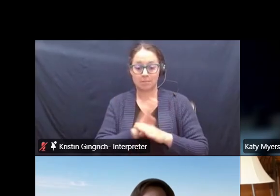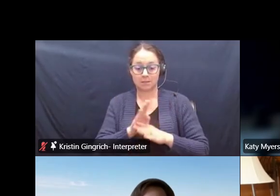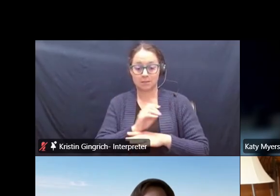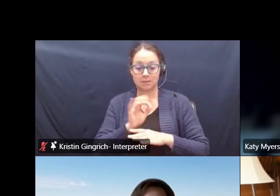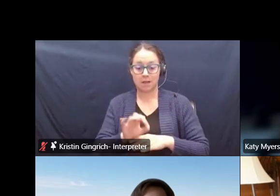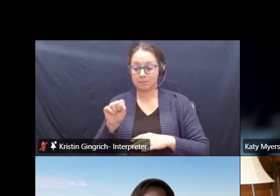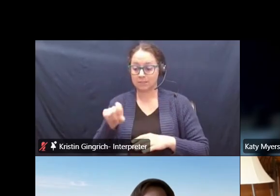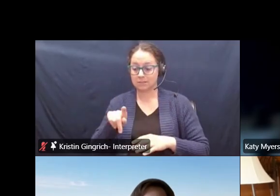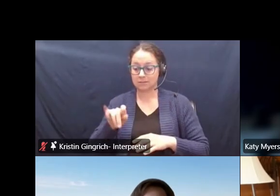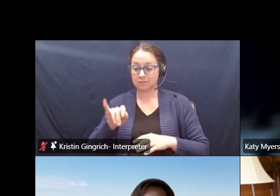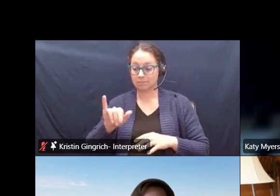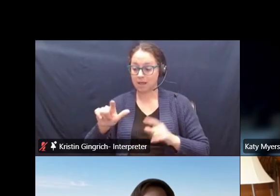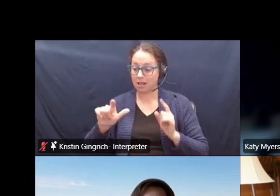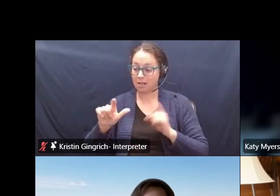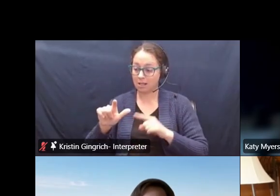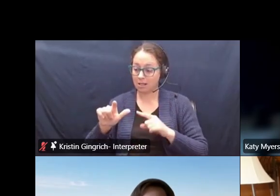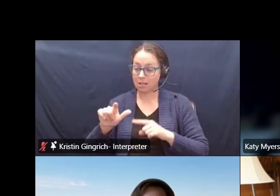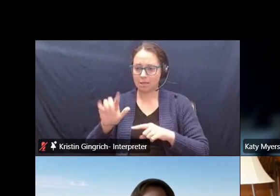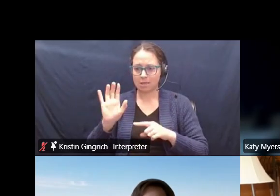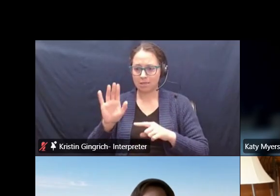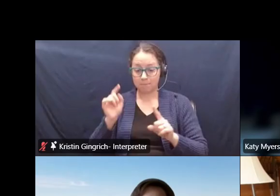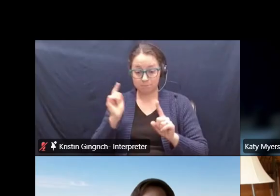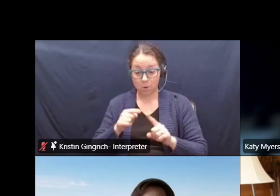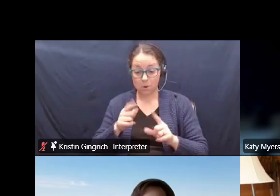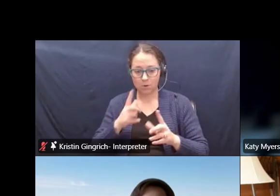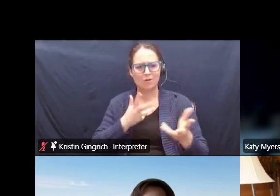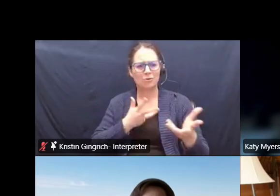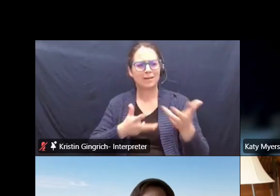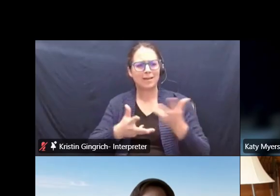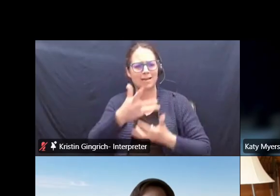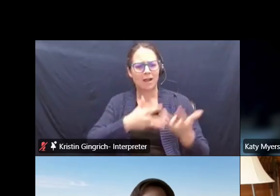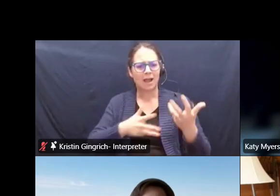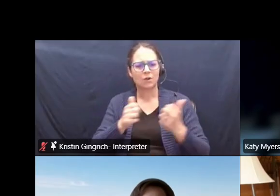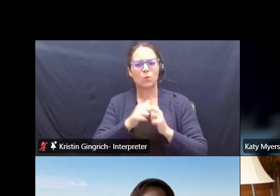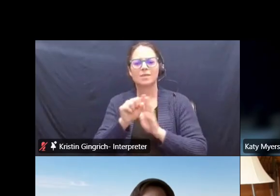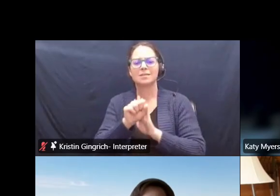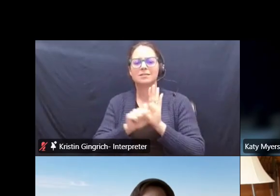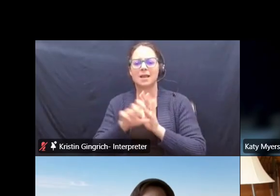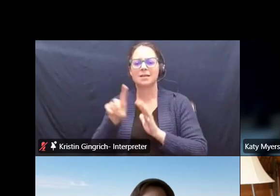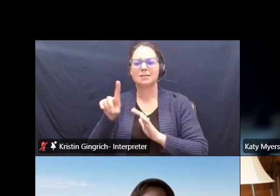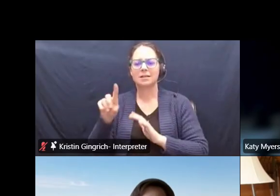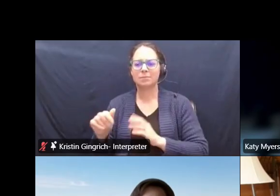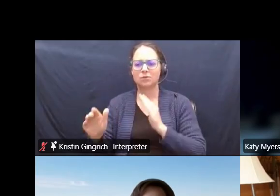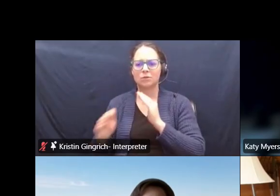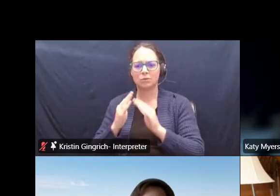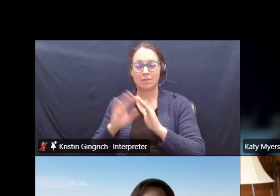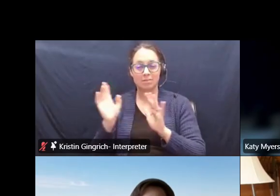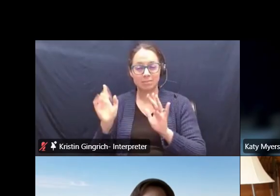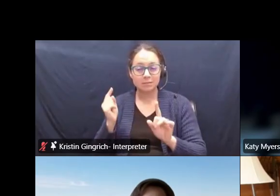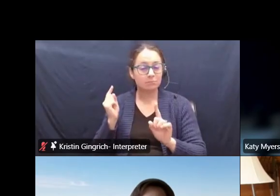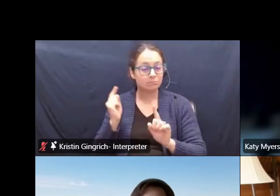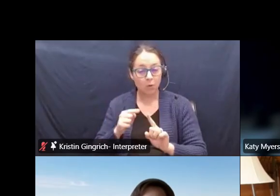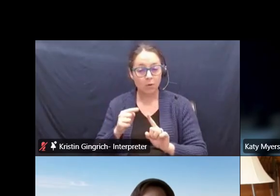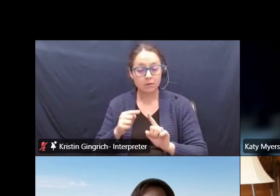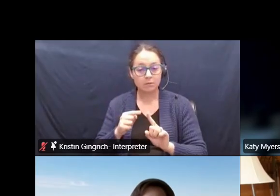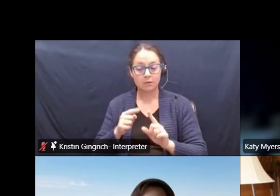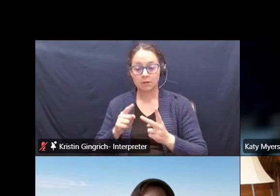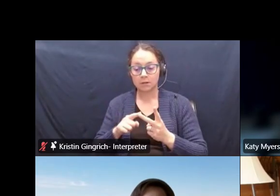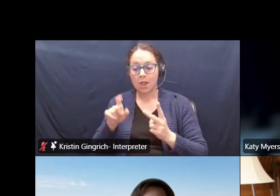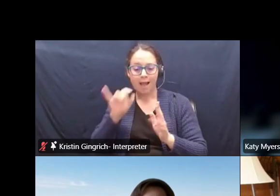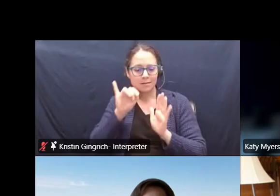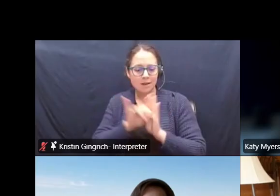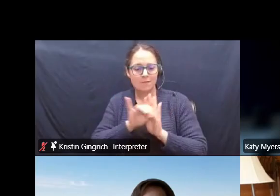SPIL is to interact with the state's disability community, identify their